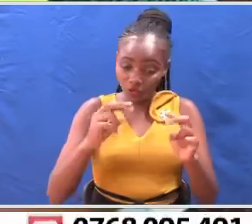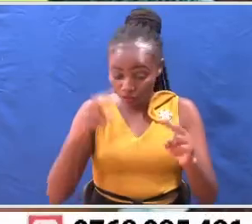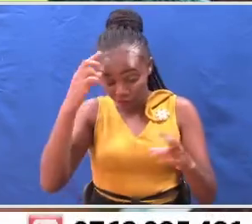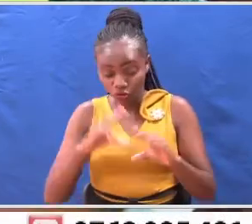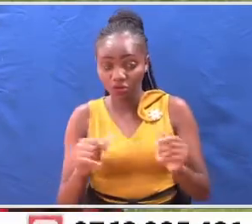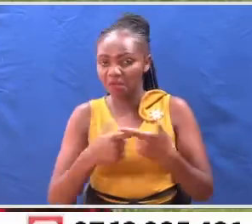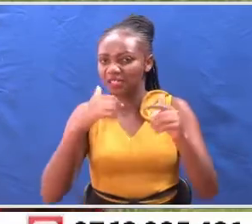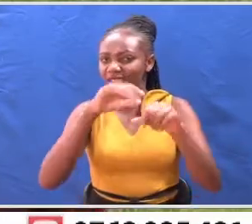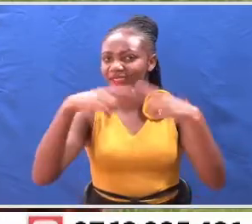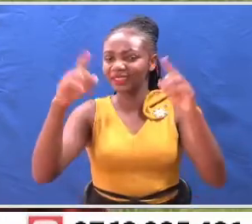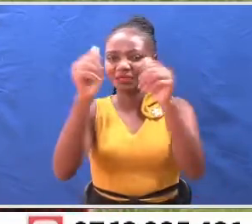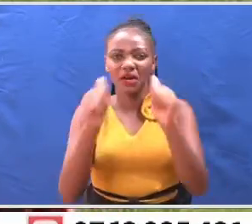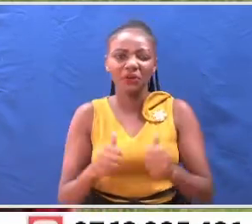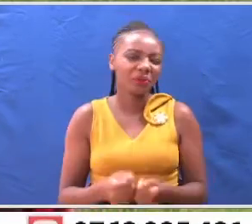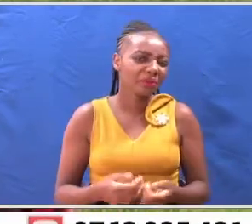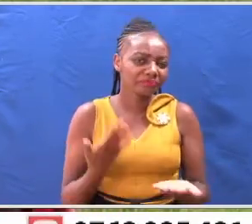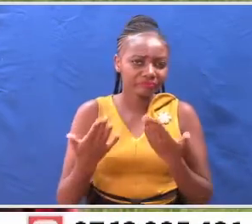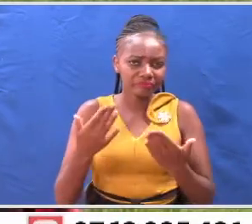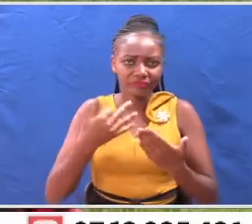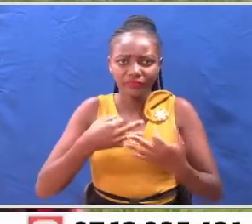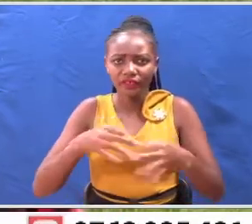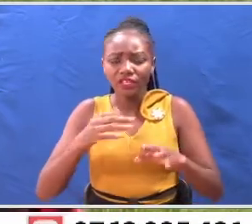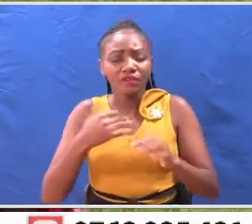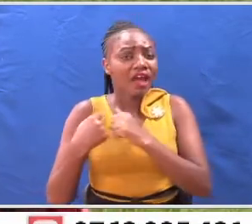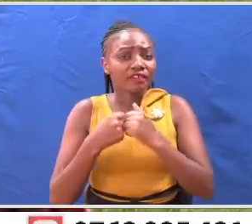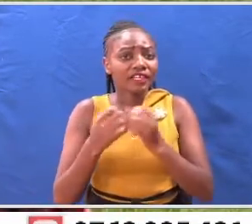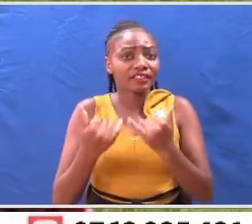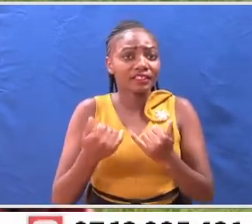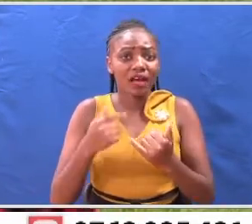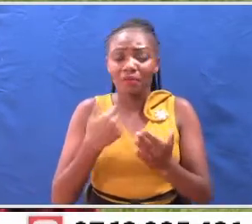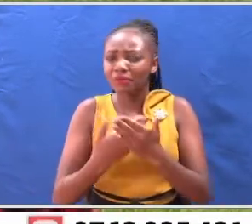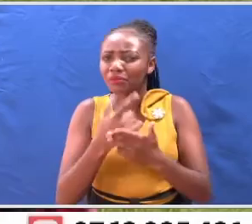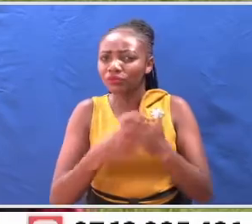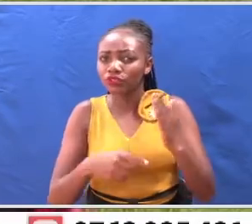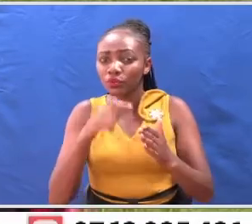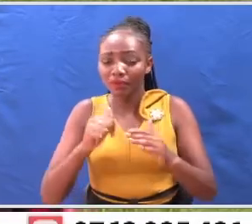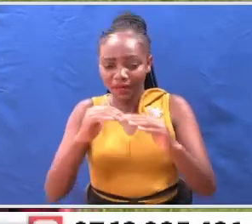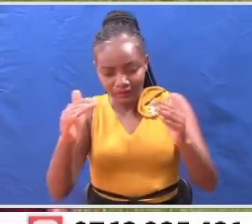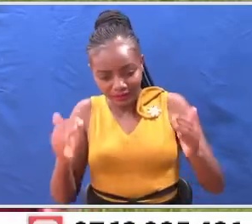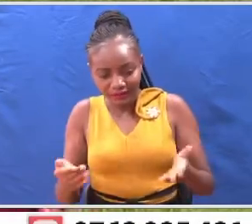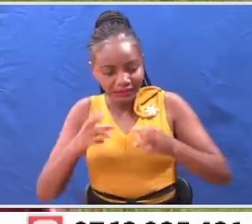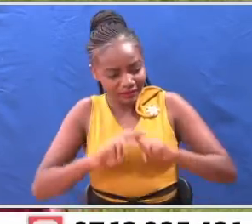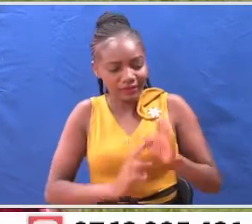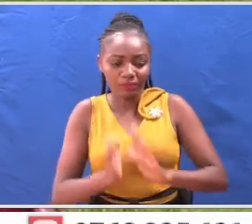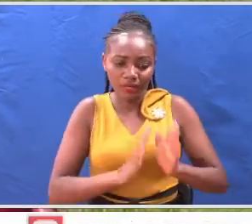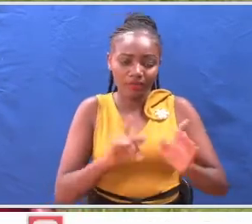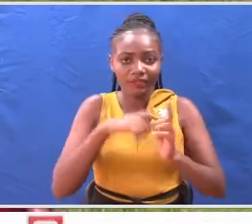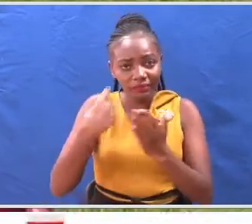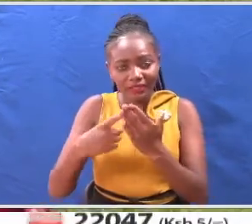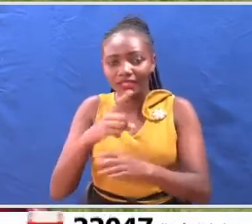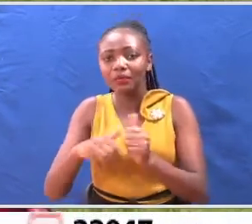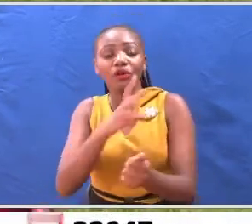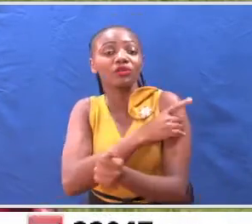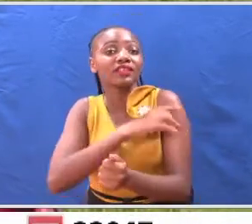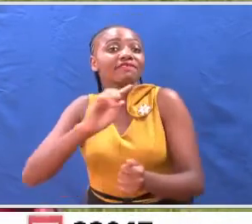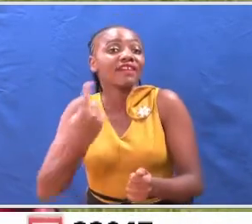to the strike. Labda hata kama tuko recess tuitane kikao ili tujiulize tumefika wapi, lakini ningeomba madaktari haswa wawe na subira kwa